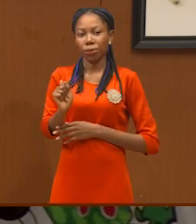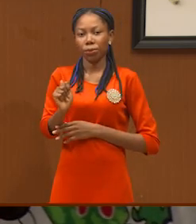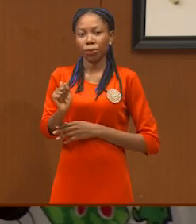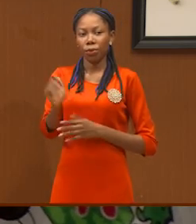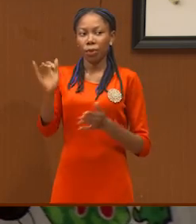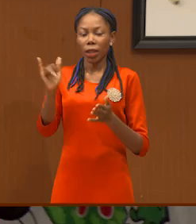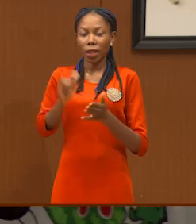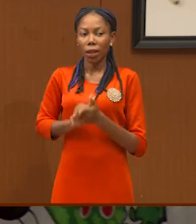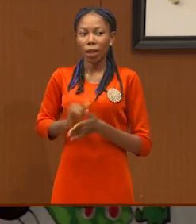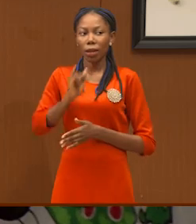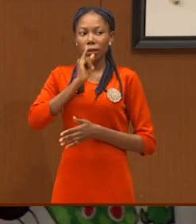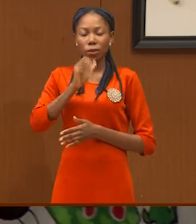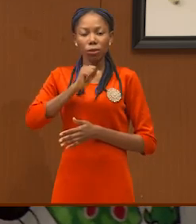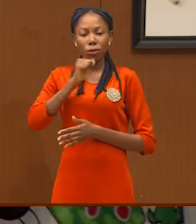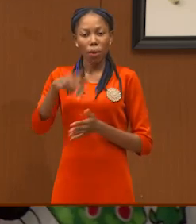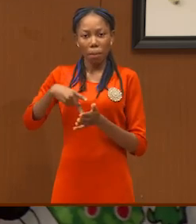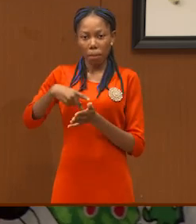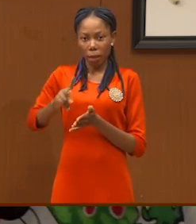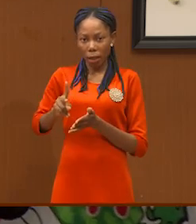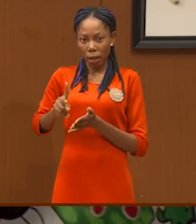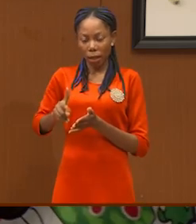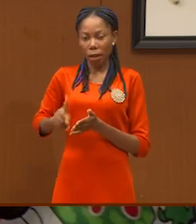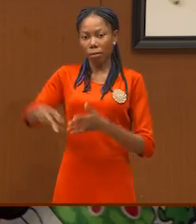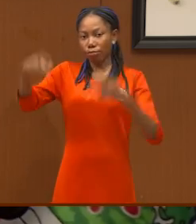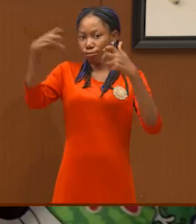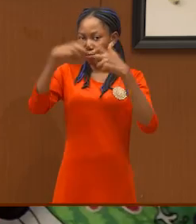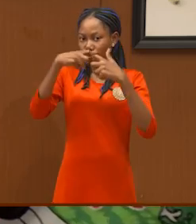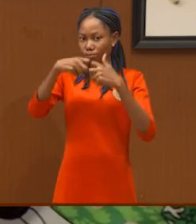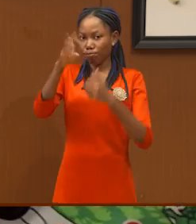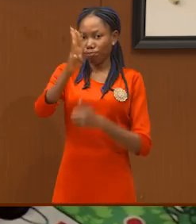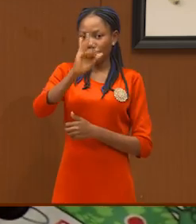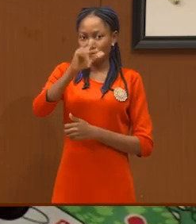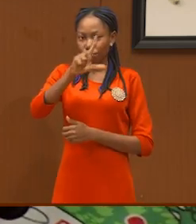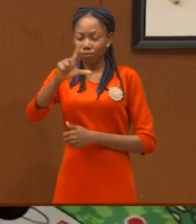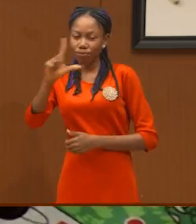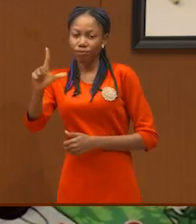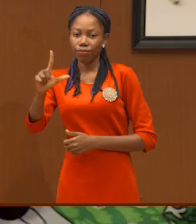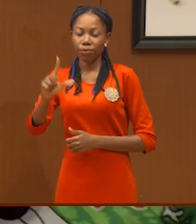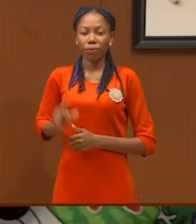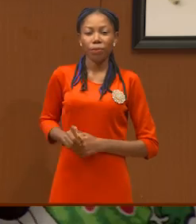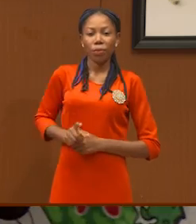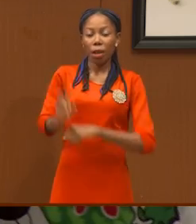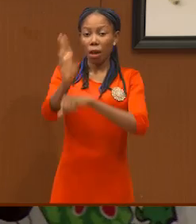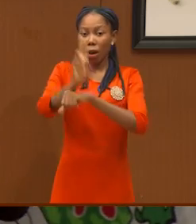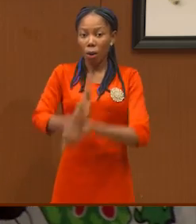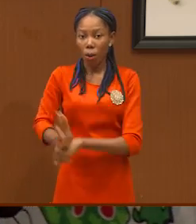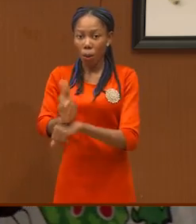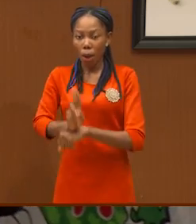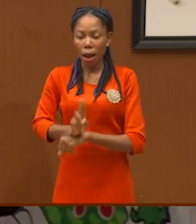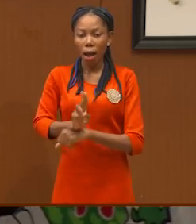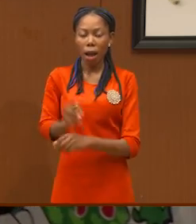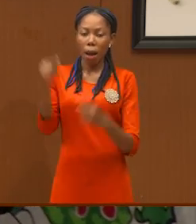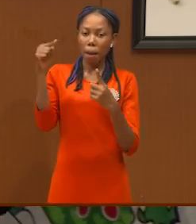that is not paying electricity bill, usually at the point when the